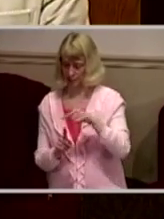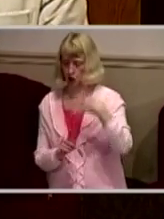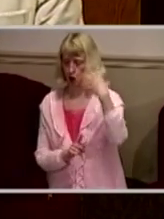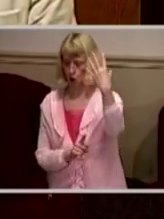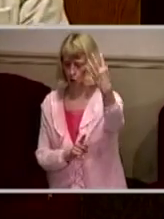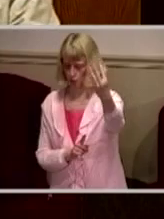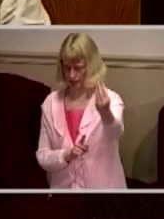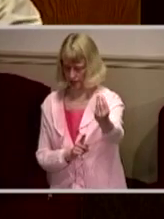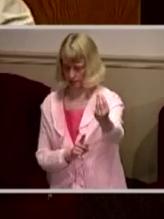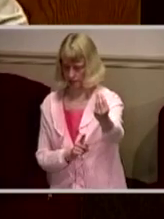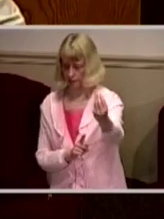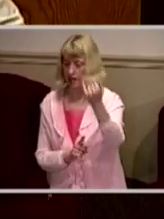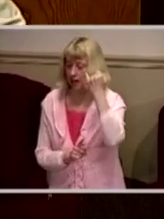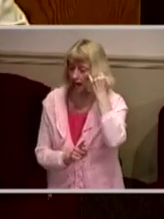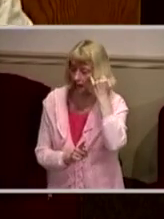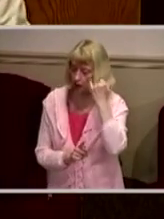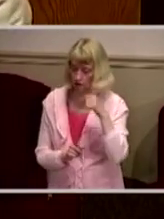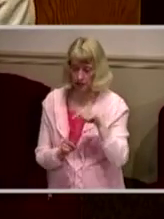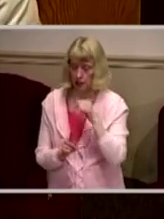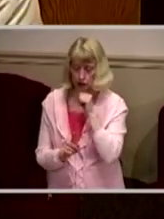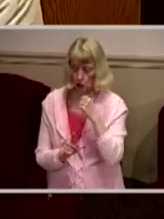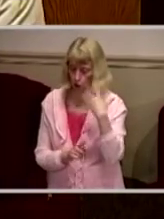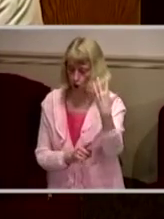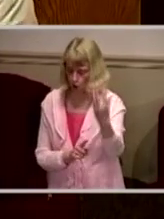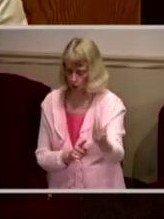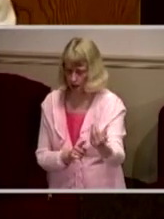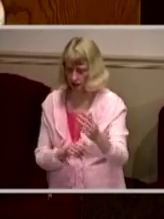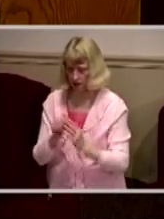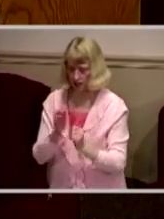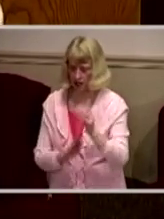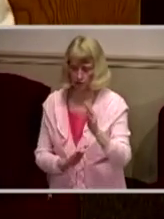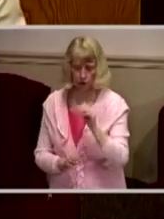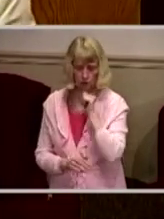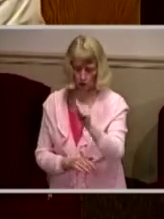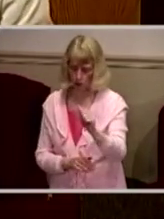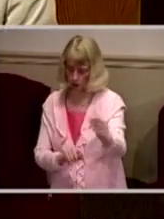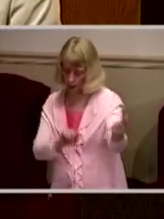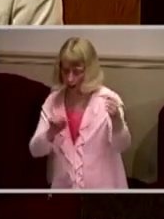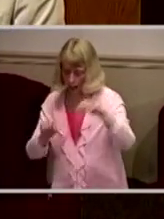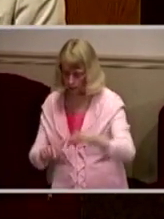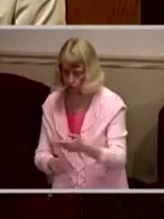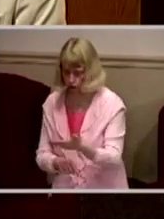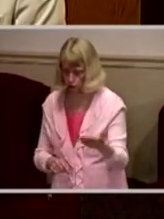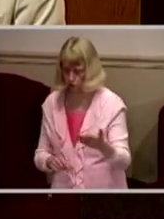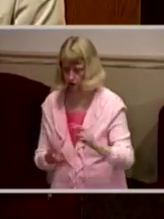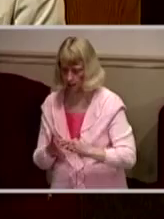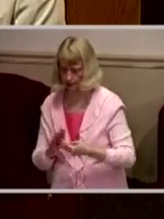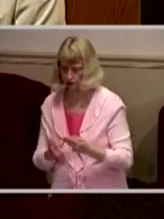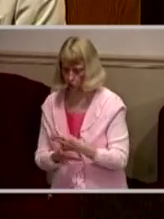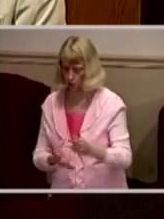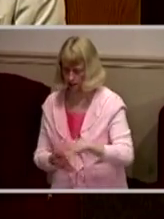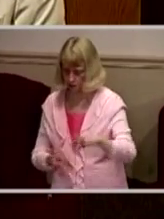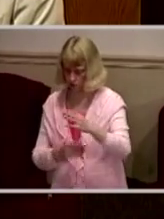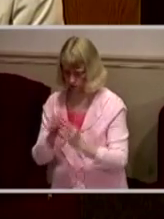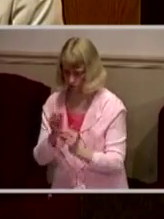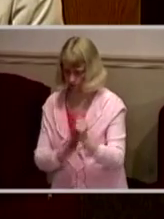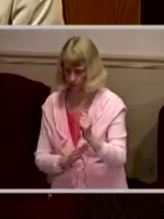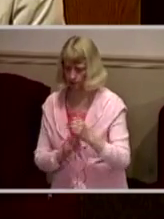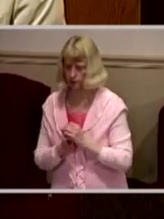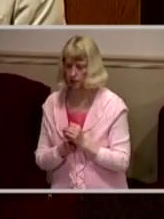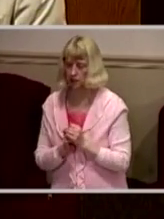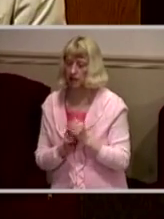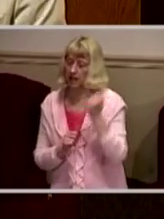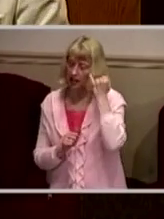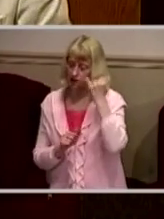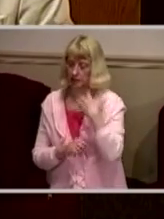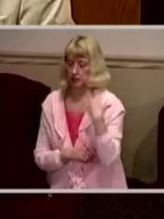away. For if I go not away, the Comforter will not come unto you, the Comforter being the Holy Spirit.